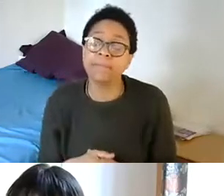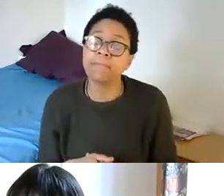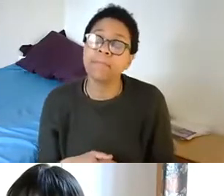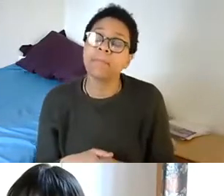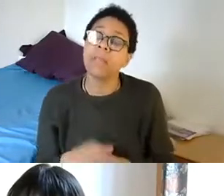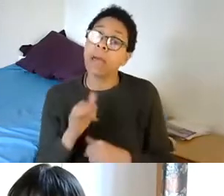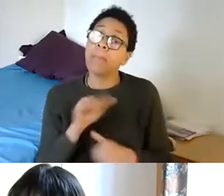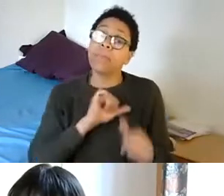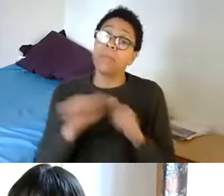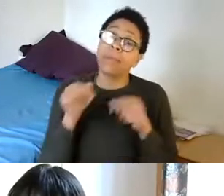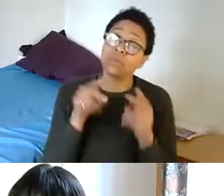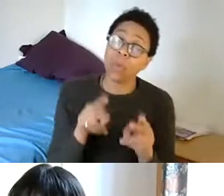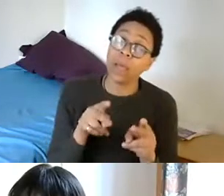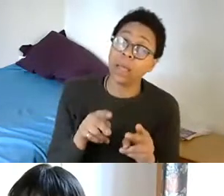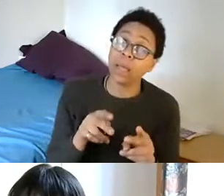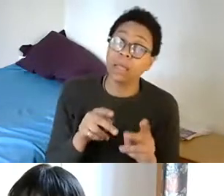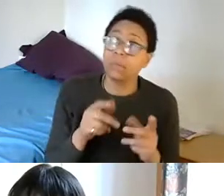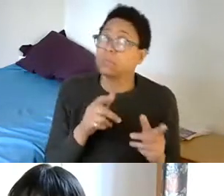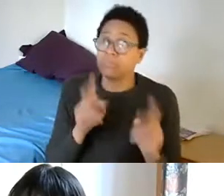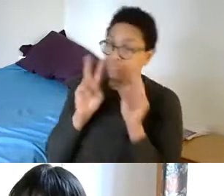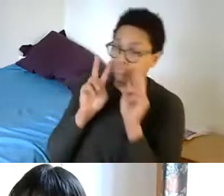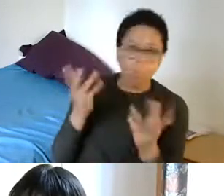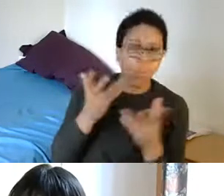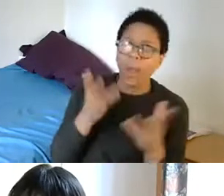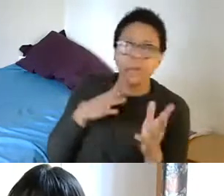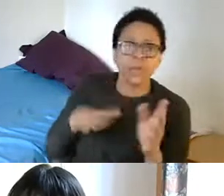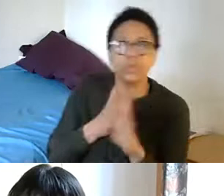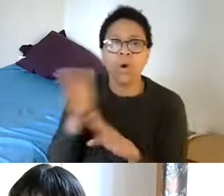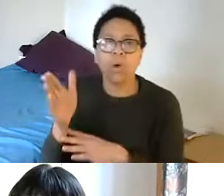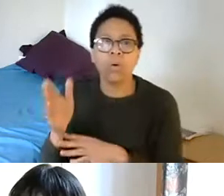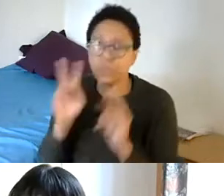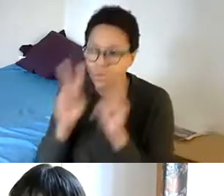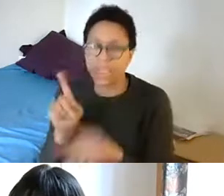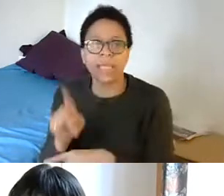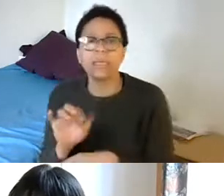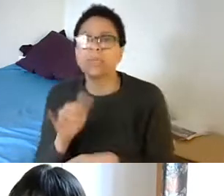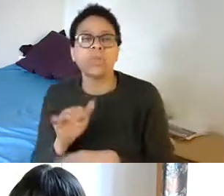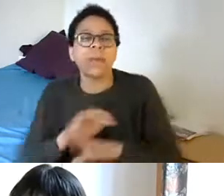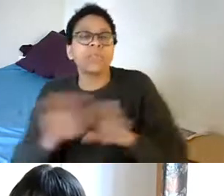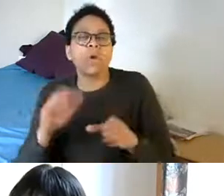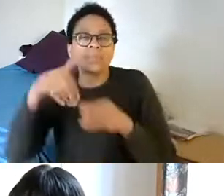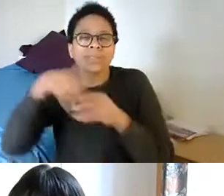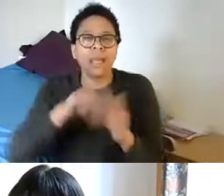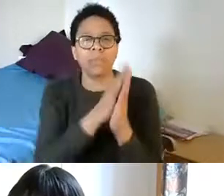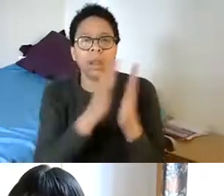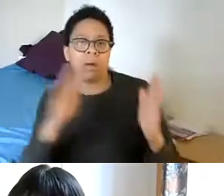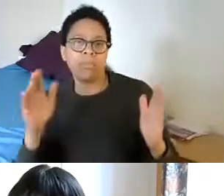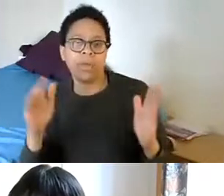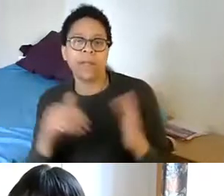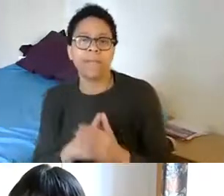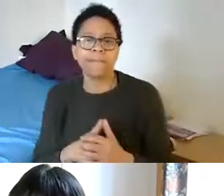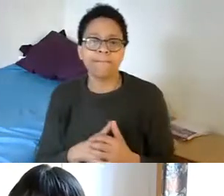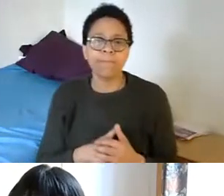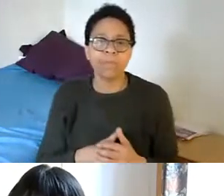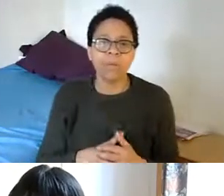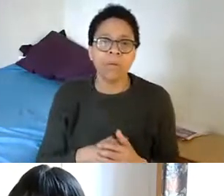it actually within conservation. So that item probably wouldn't go into the library. It wouldn't be requestable in a public and open space, but you'd be able